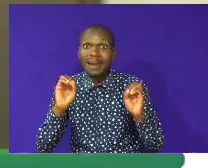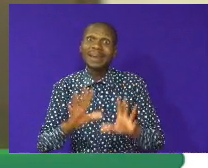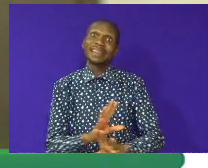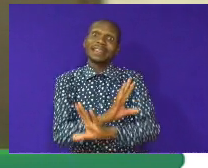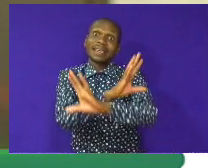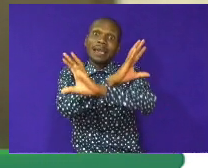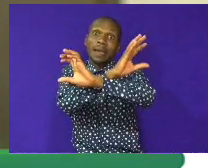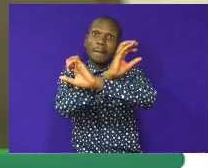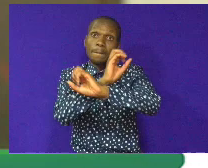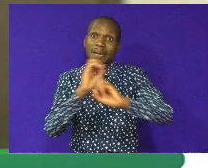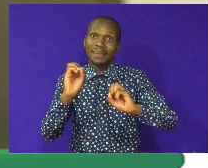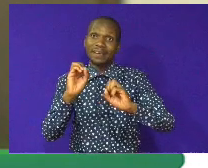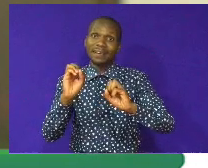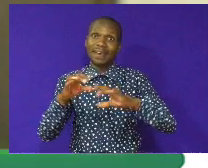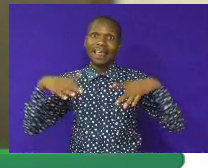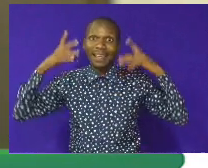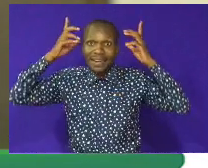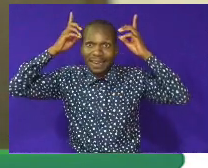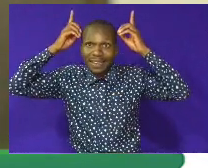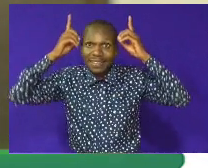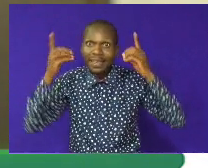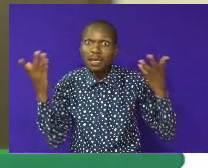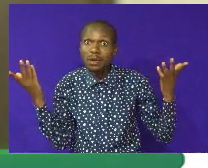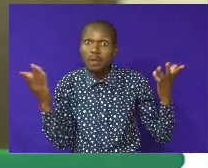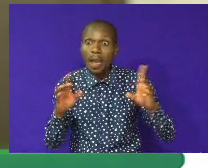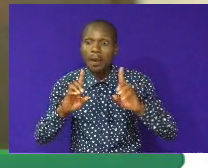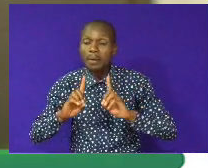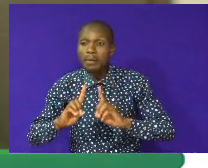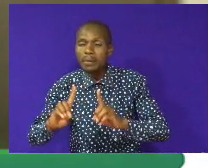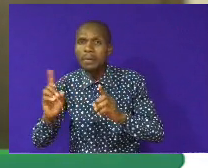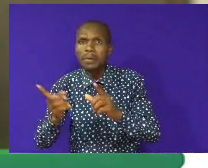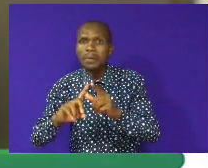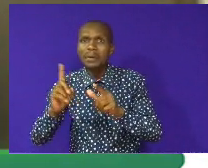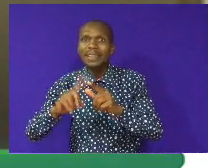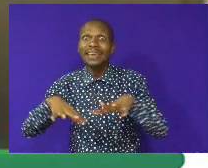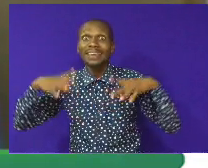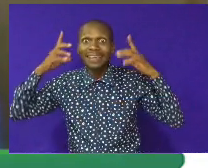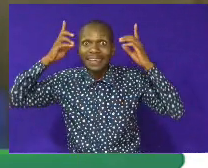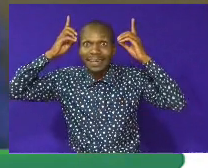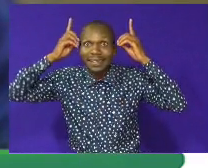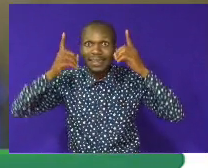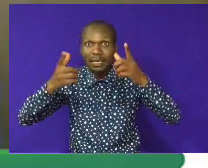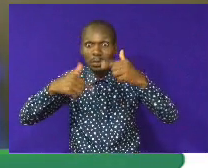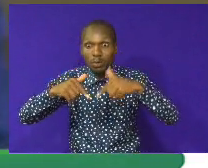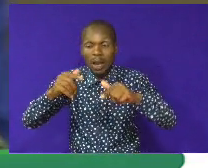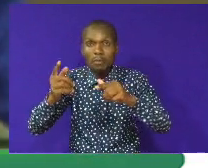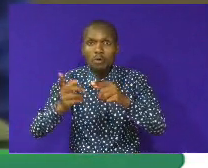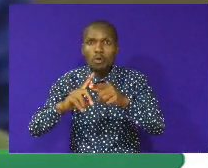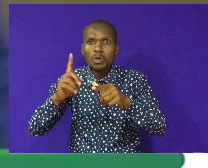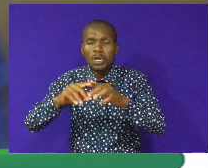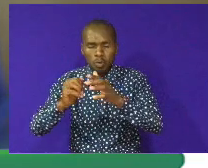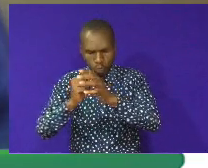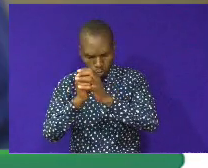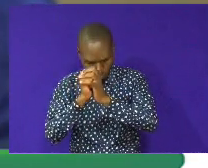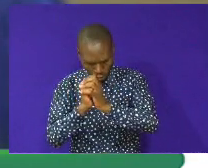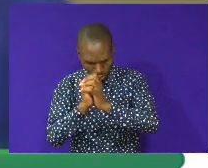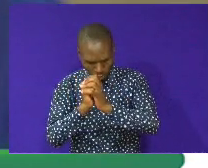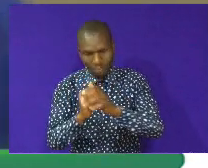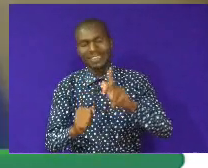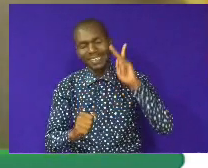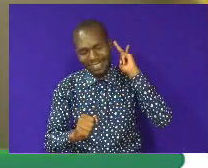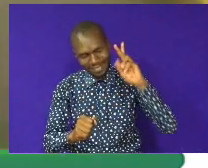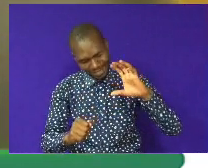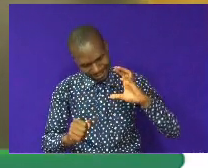president decides where he wants to go and he made a decision that he wants to come and worship in Kisii